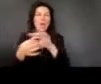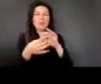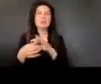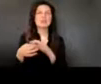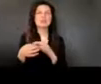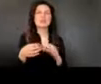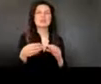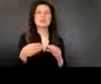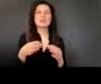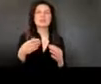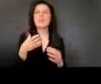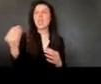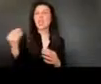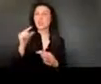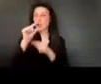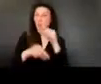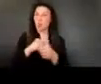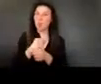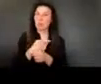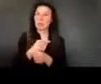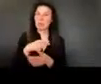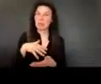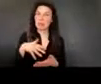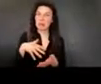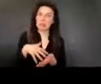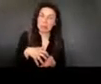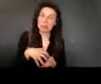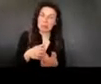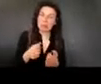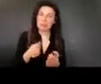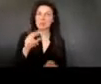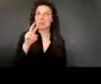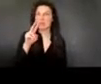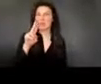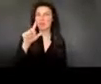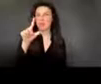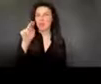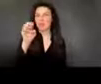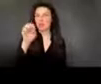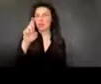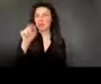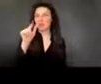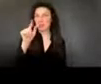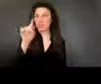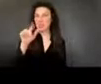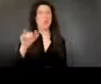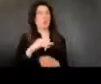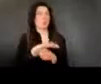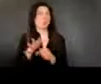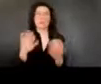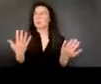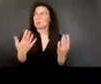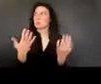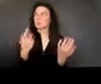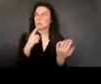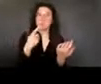specifically global vulnerability, I suppose. Yeah, the pandemic's been a global moment, and that's what's